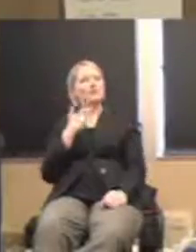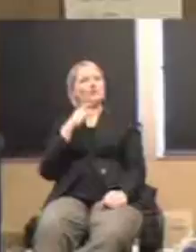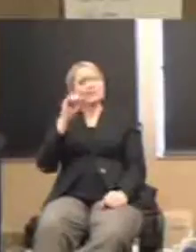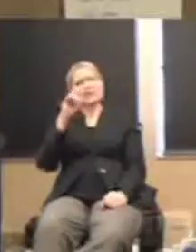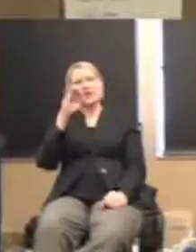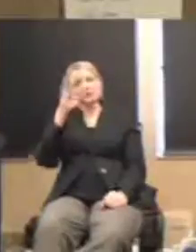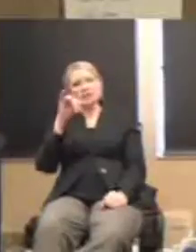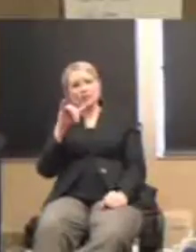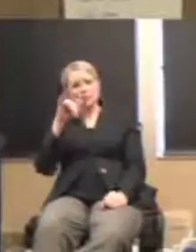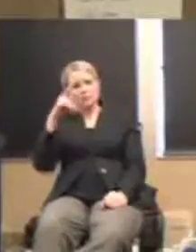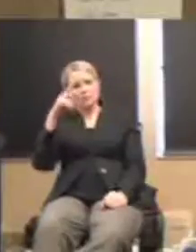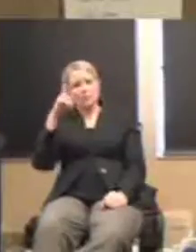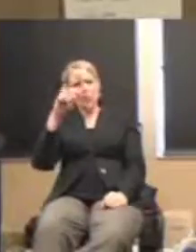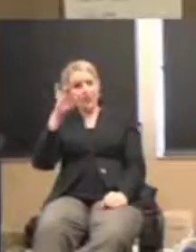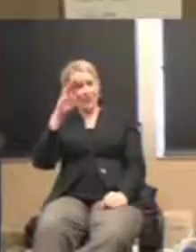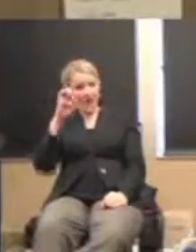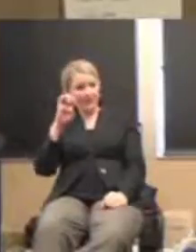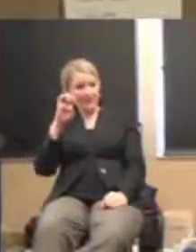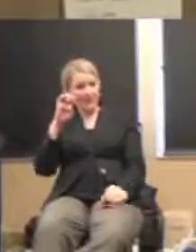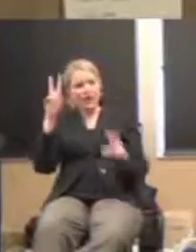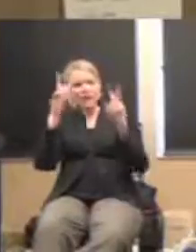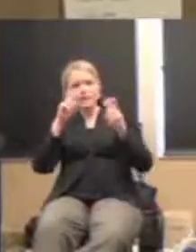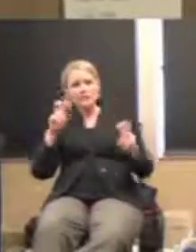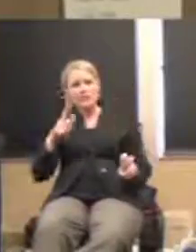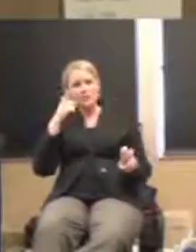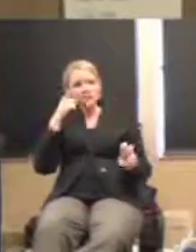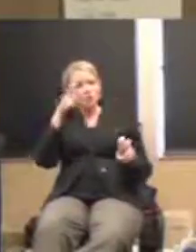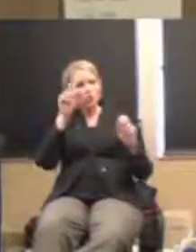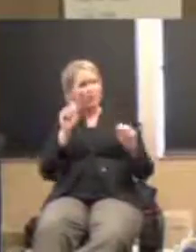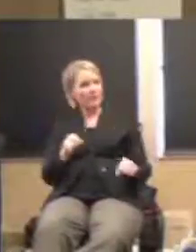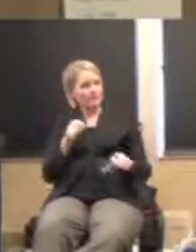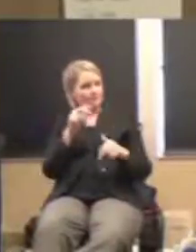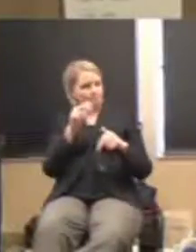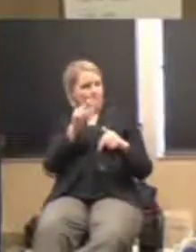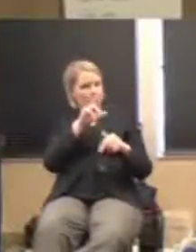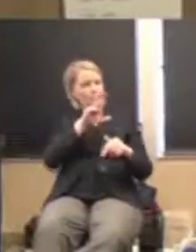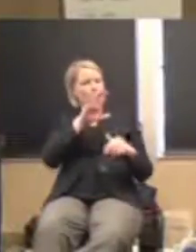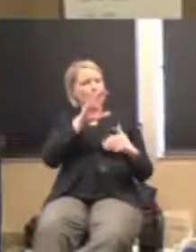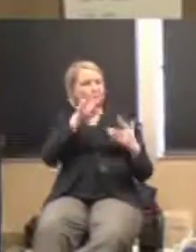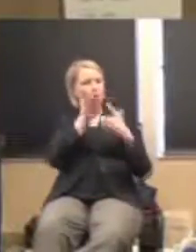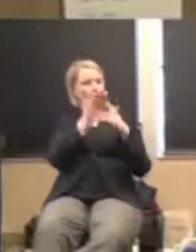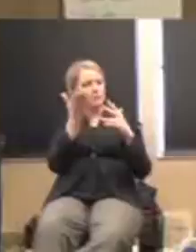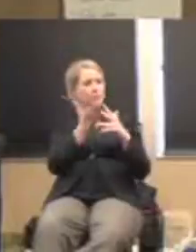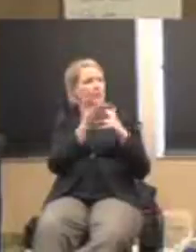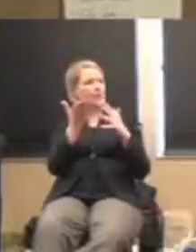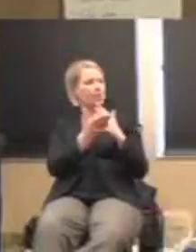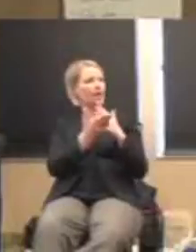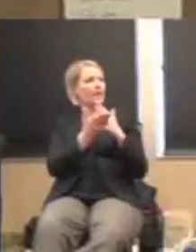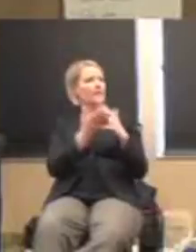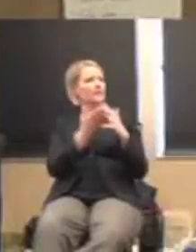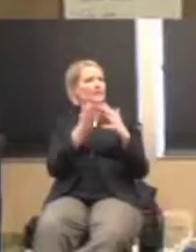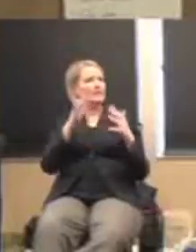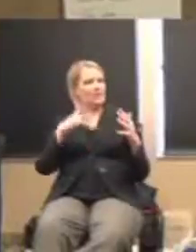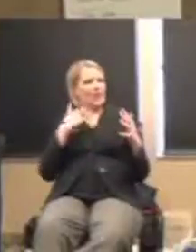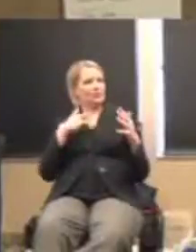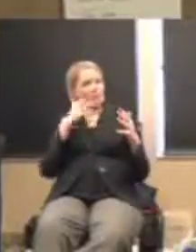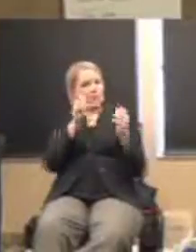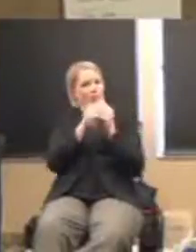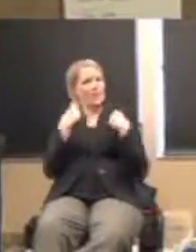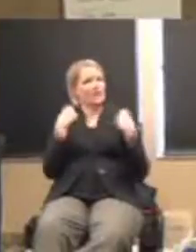of sensory assessment, because you can build your sensory breaks in through exercise. So you can have your